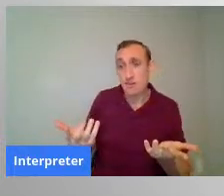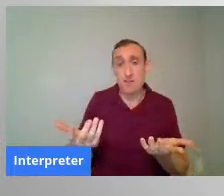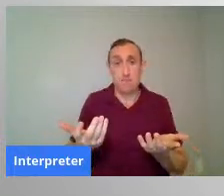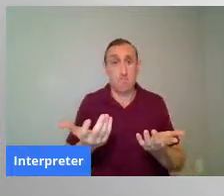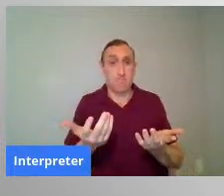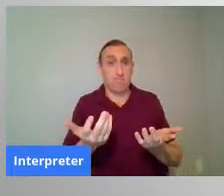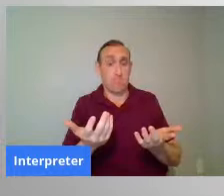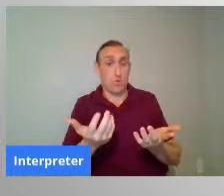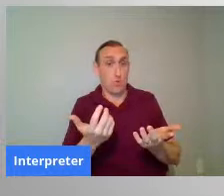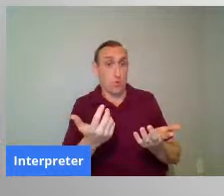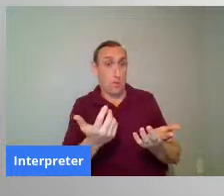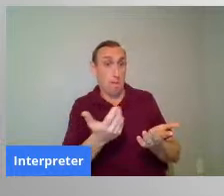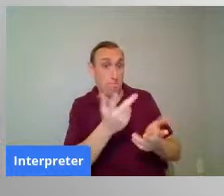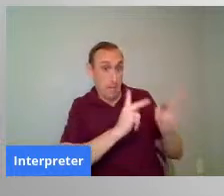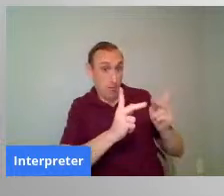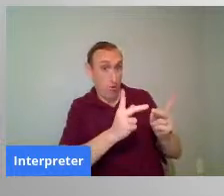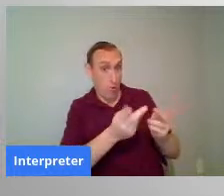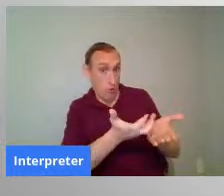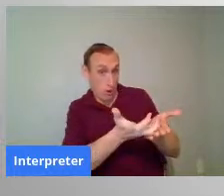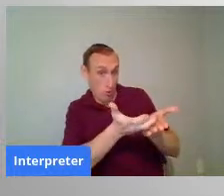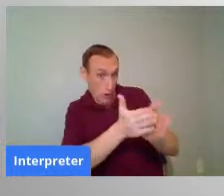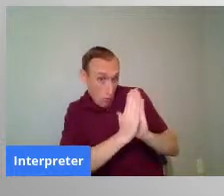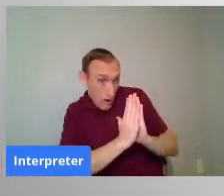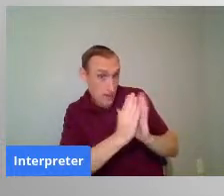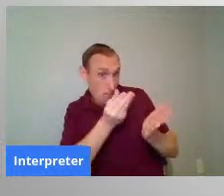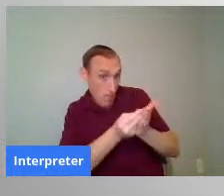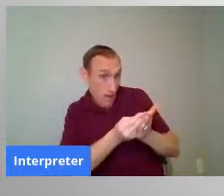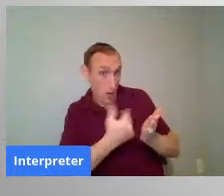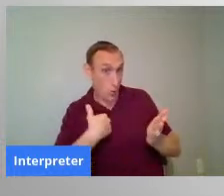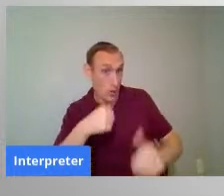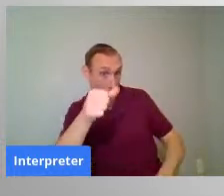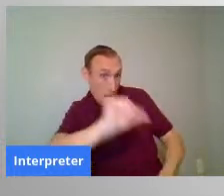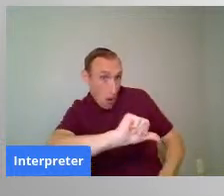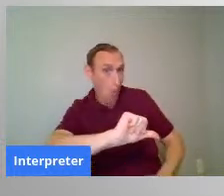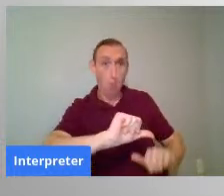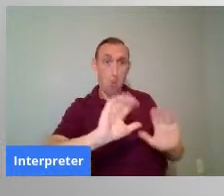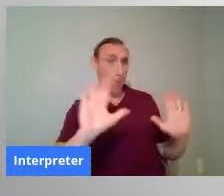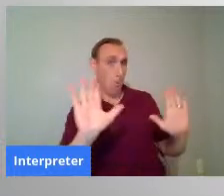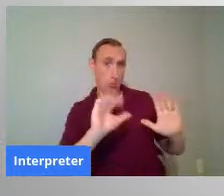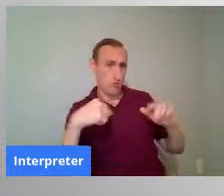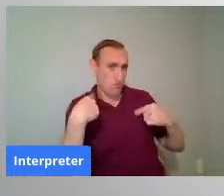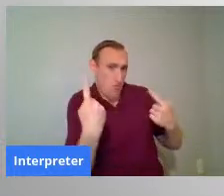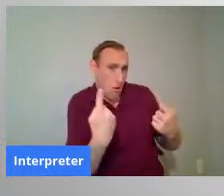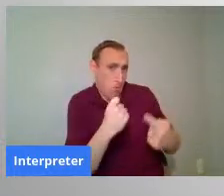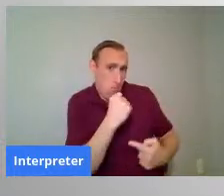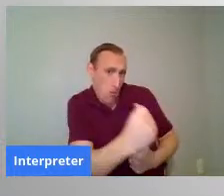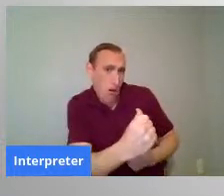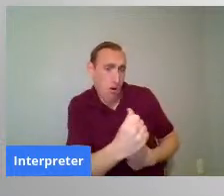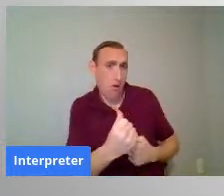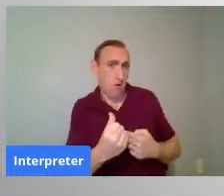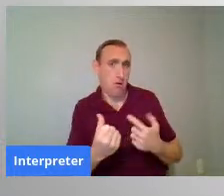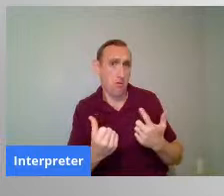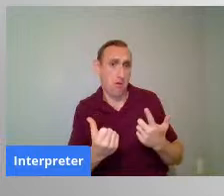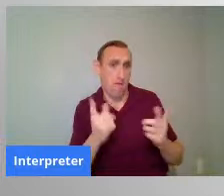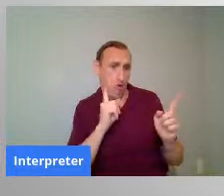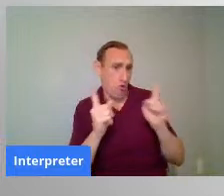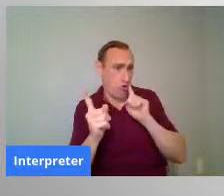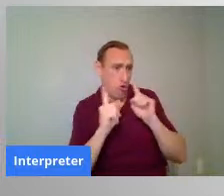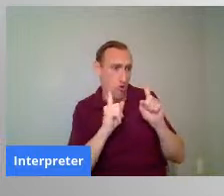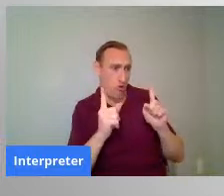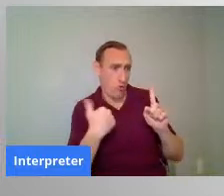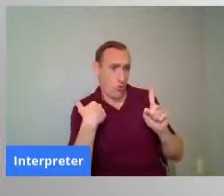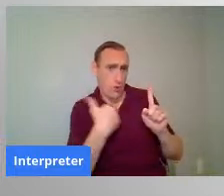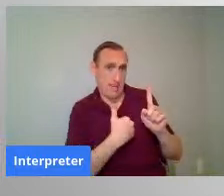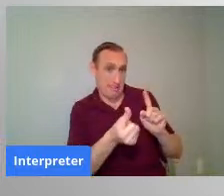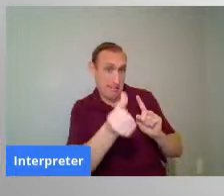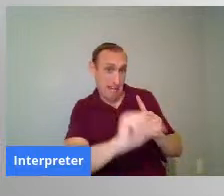not. If they have, they've gone to Mr. Gaskins, but Mr. Gaskins, you can speak to that, but I have not had